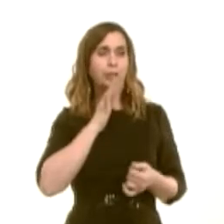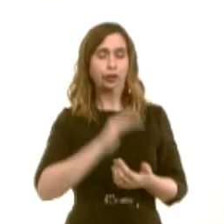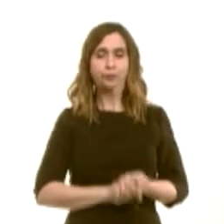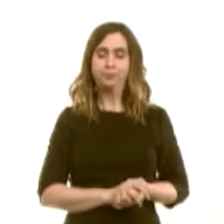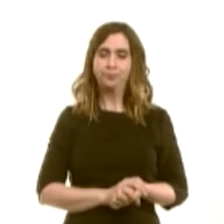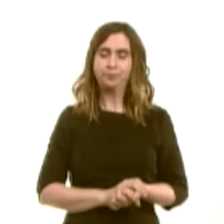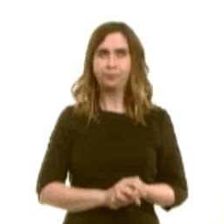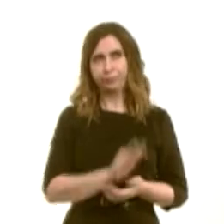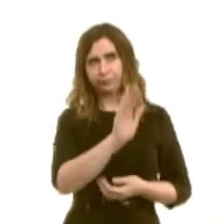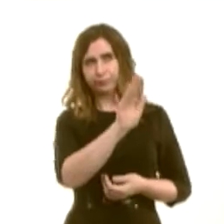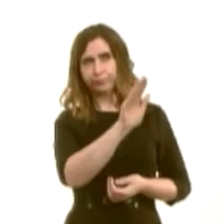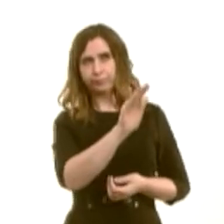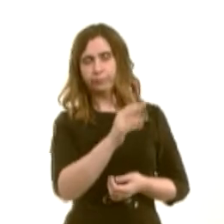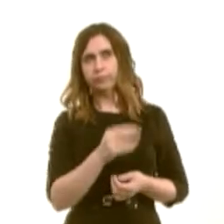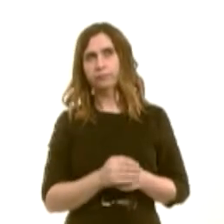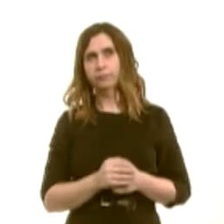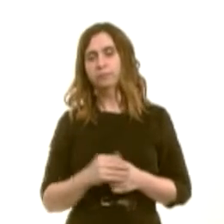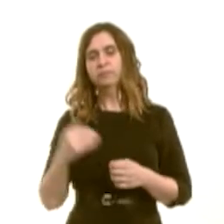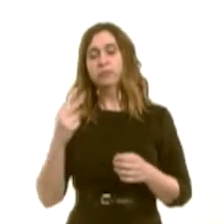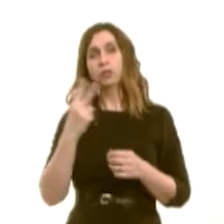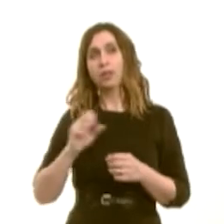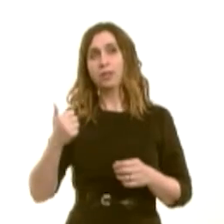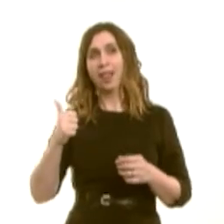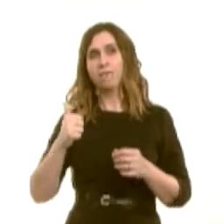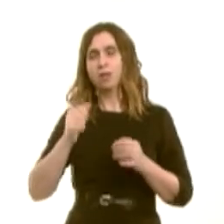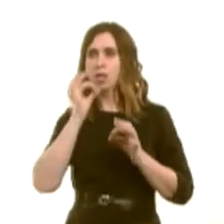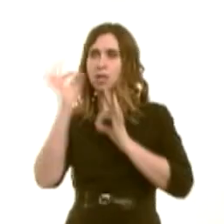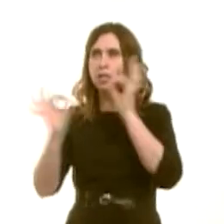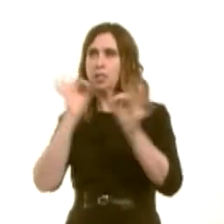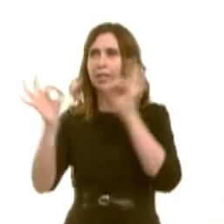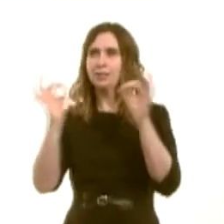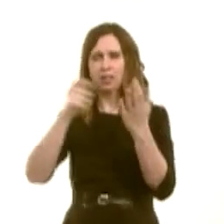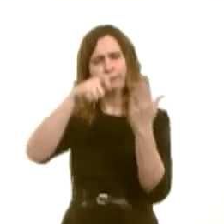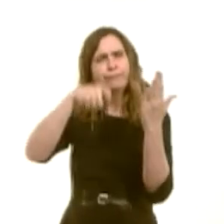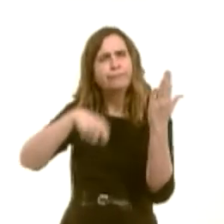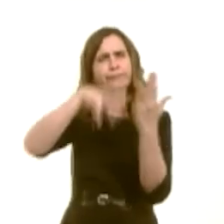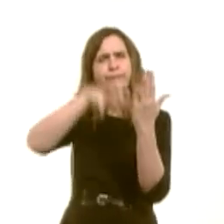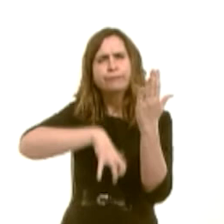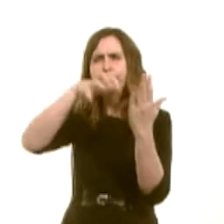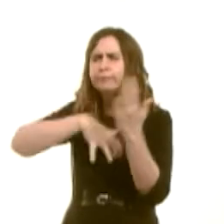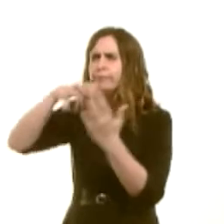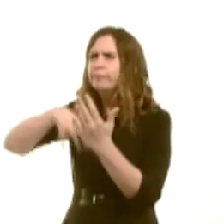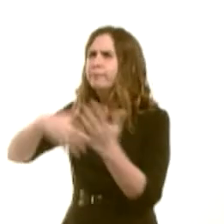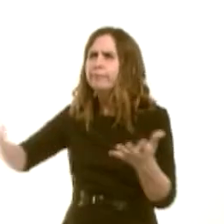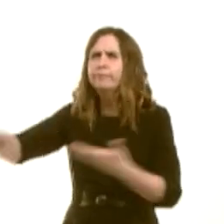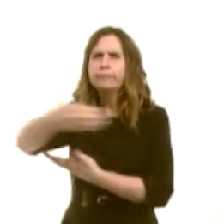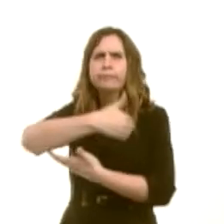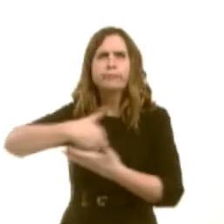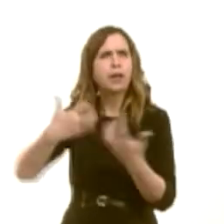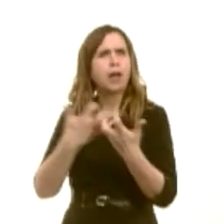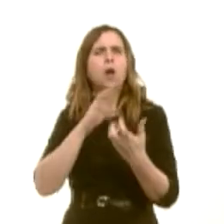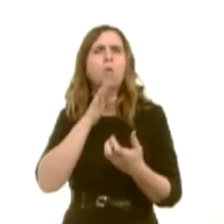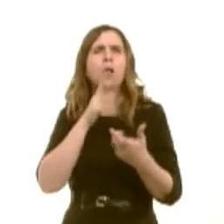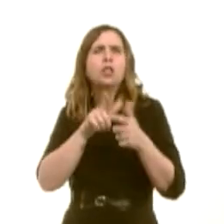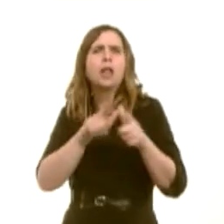First Minister, in the 4 years since the 2011 census, what's the major steps that your government has taken to prevent the decline of the Welsh